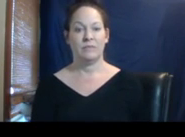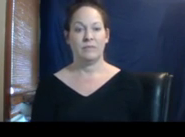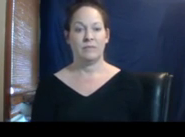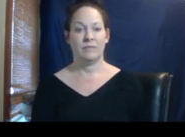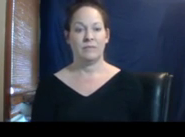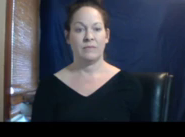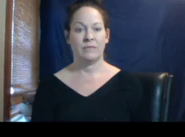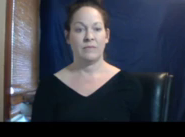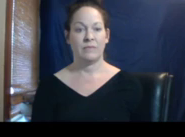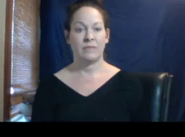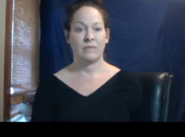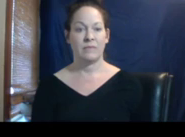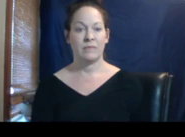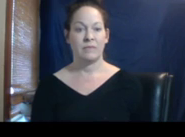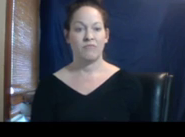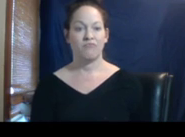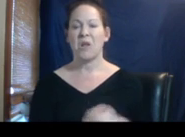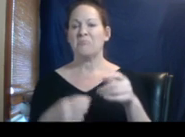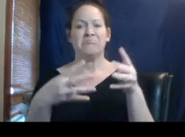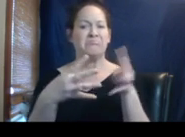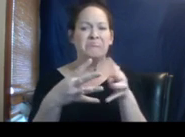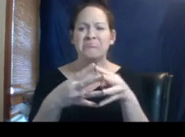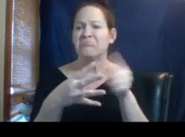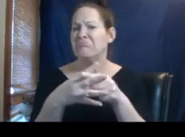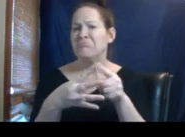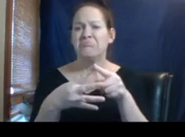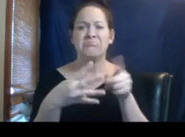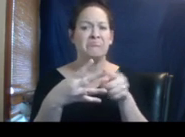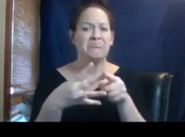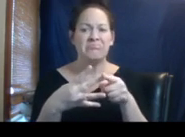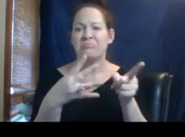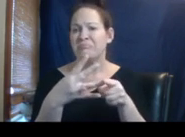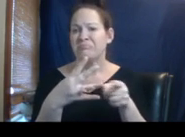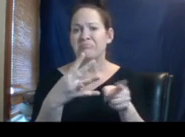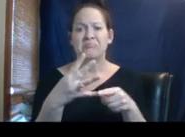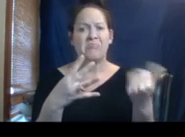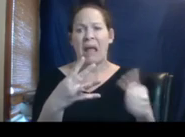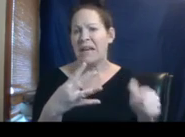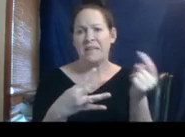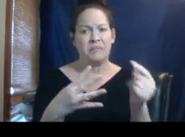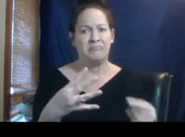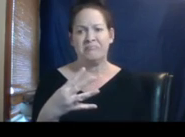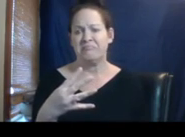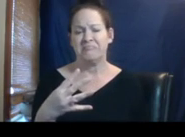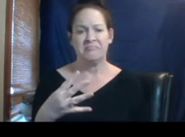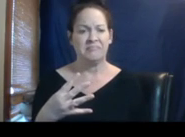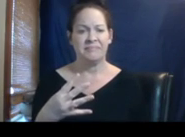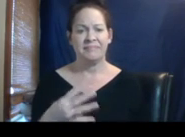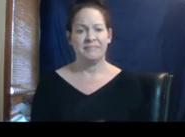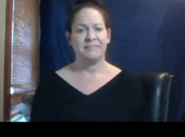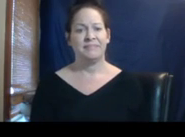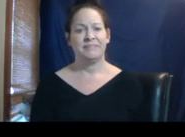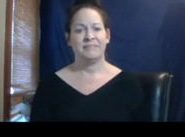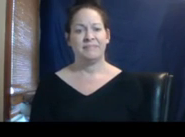It can be x squared plus 1. It can be x cubed minus 3x plus 4. It could be x minus 1. And